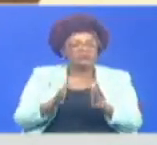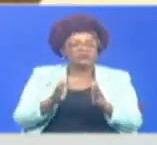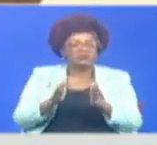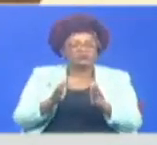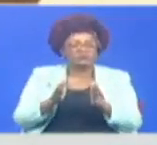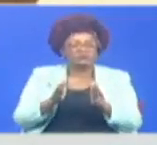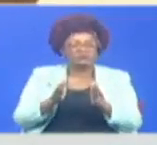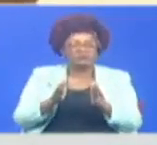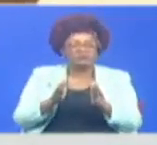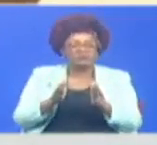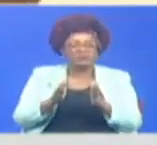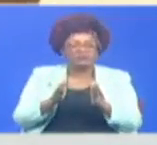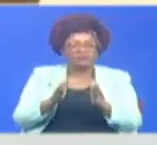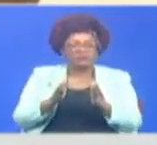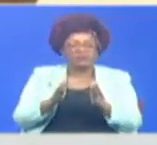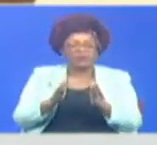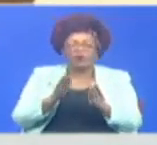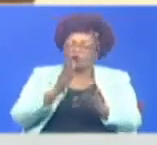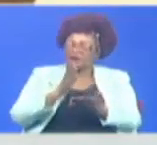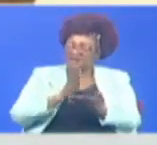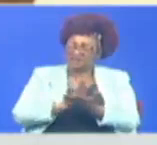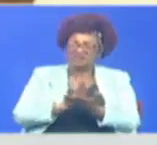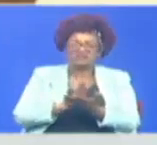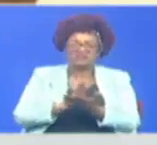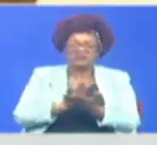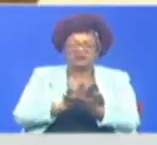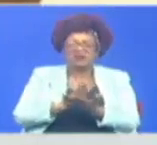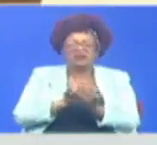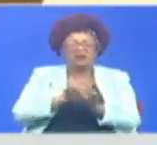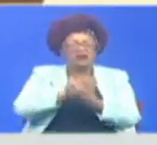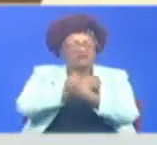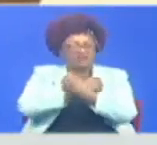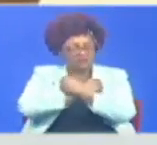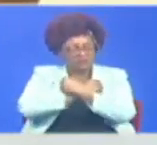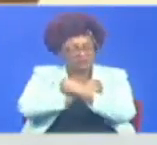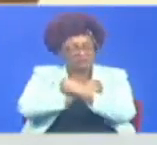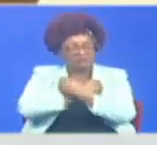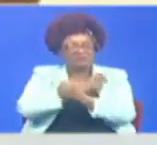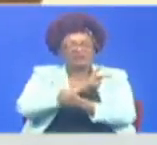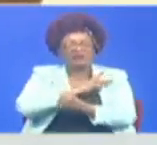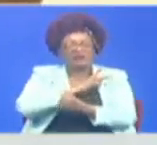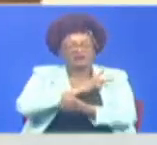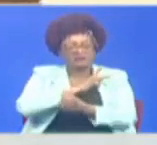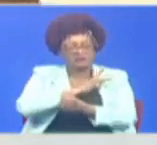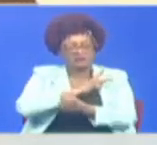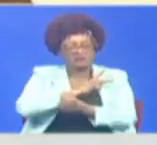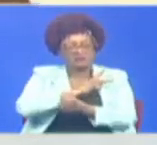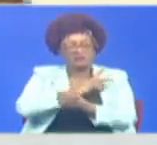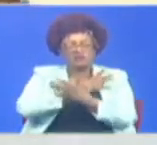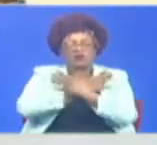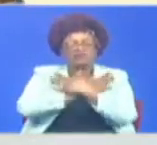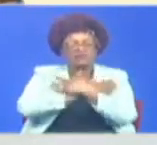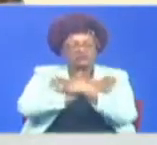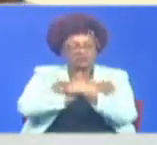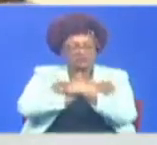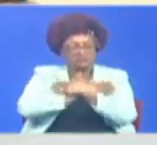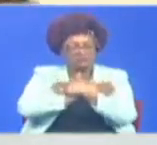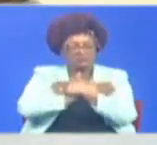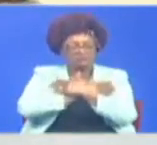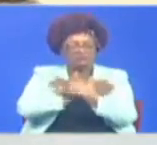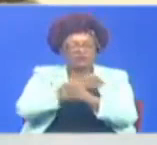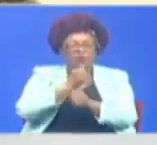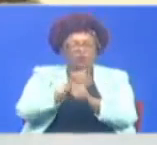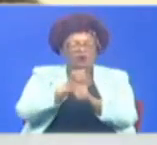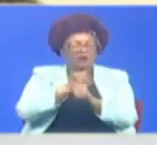God-fearing, honest, loving, kind, friendly,